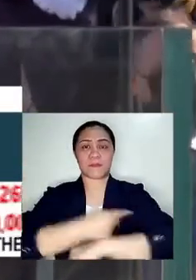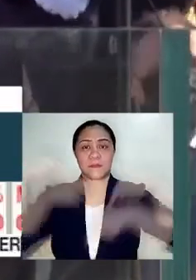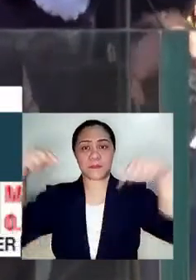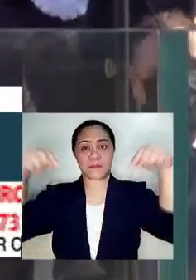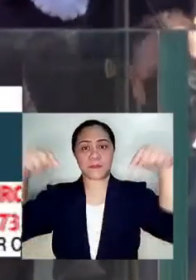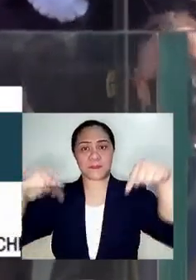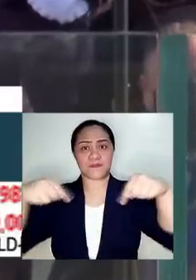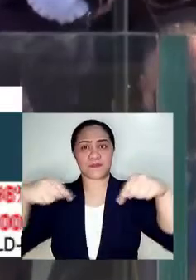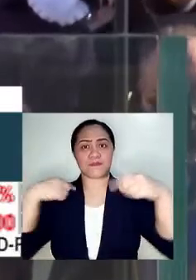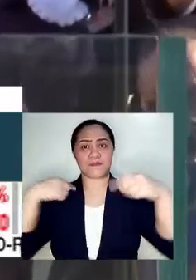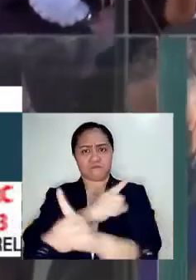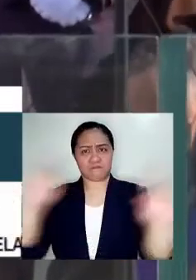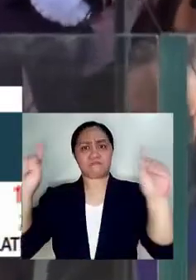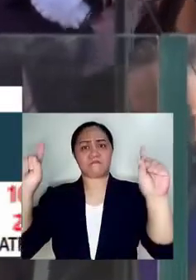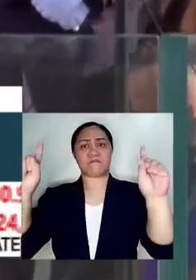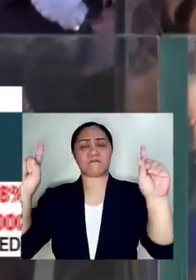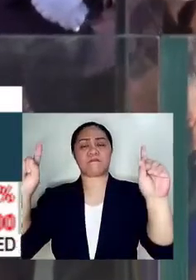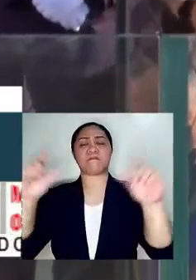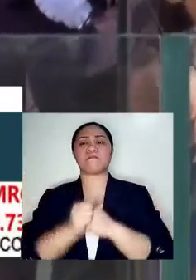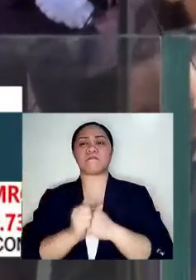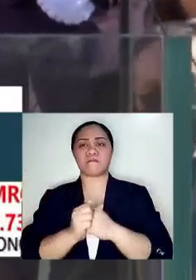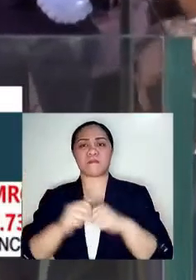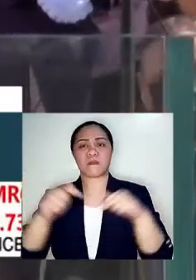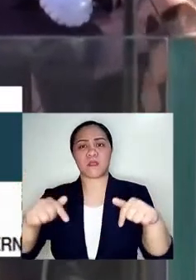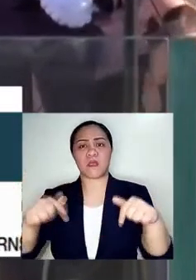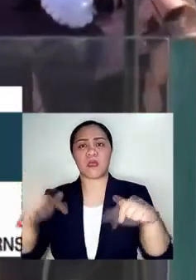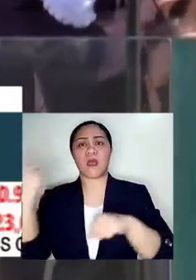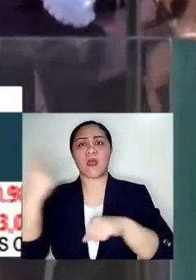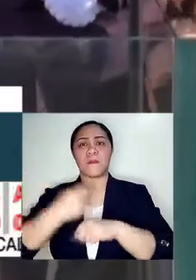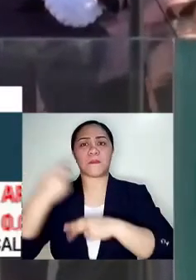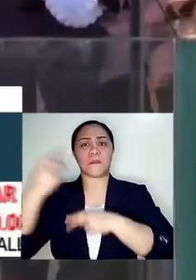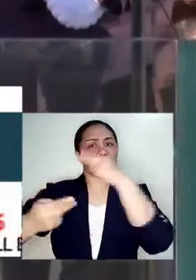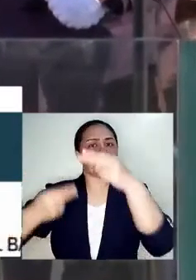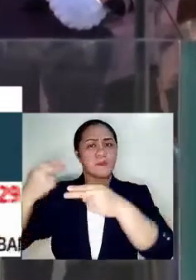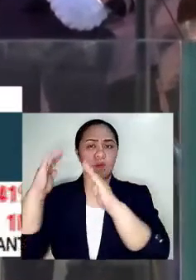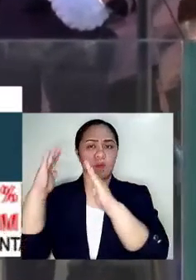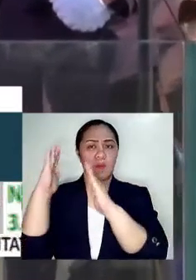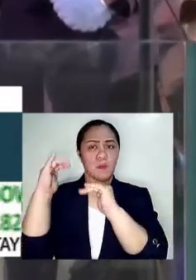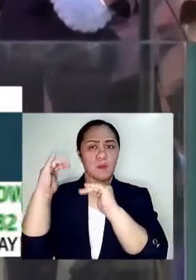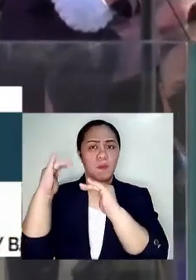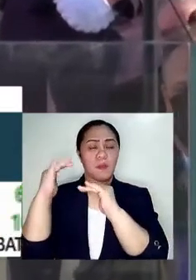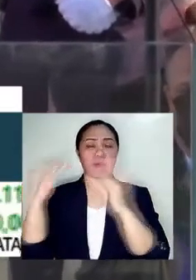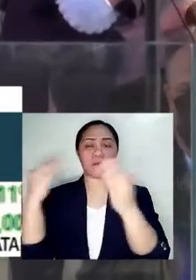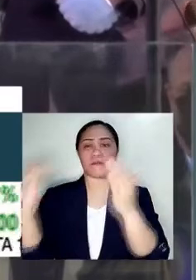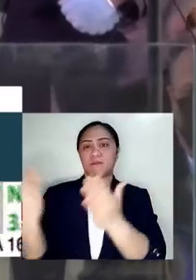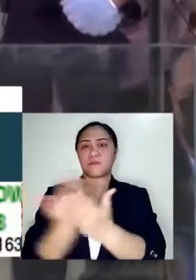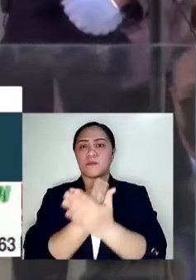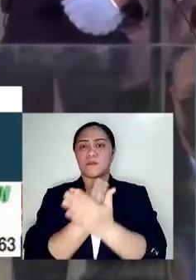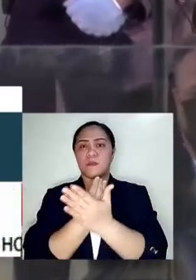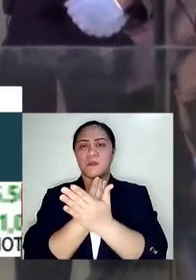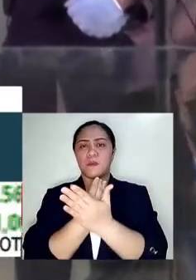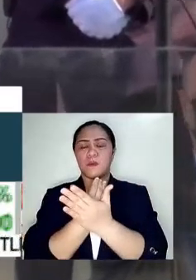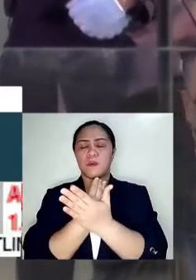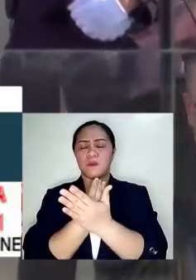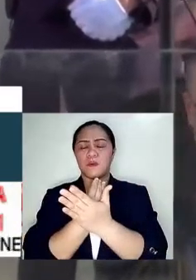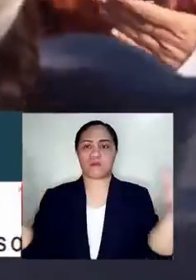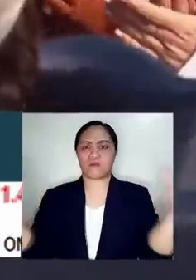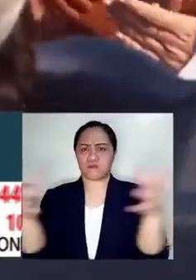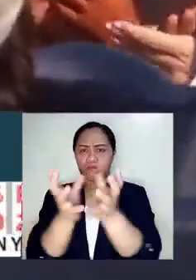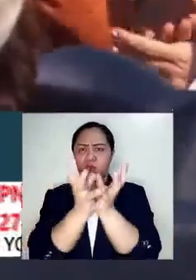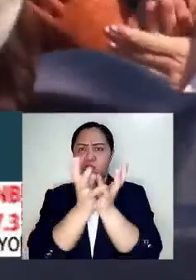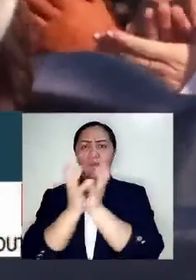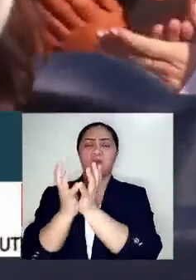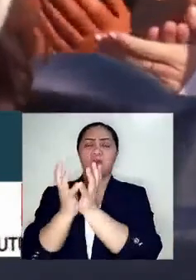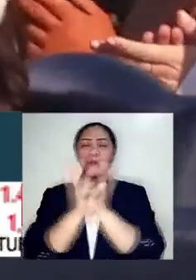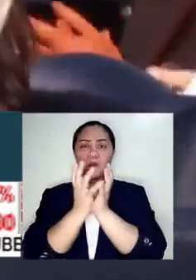day. A day of history and hope, of renewal and resolve through a crucible. No